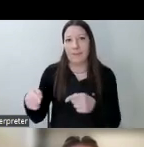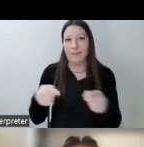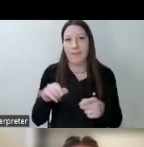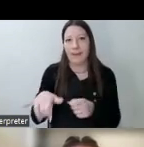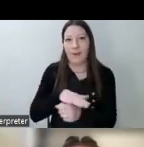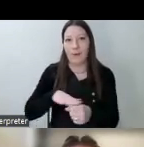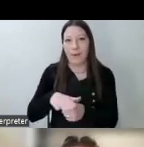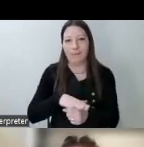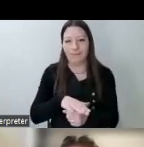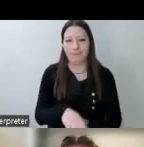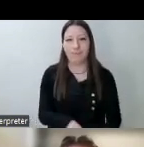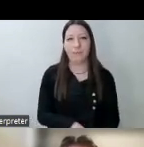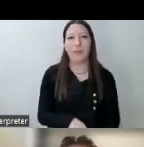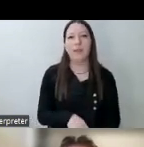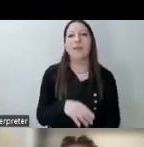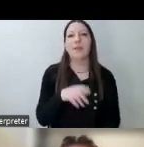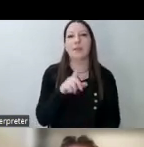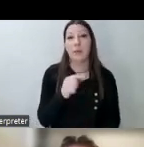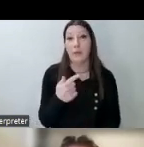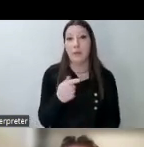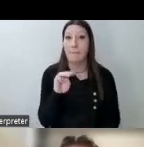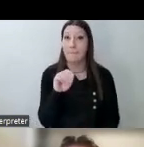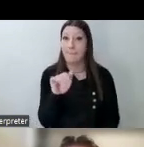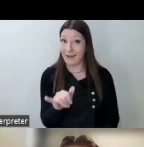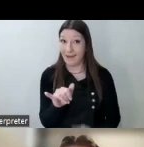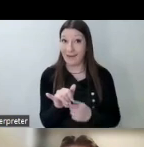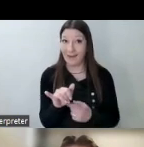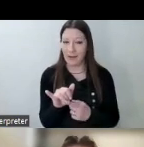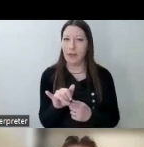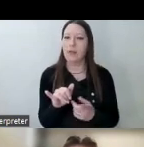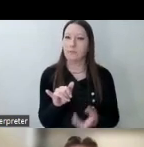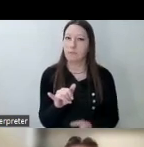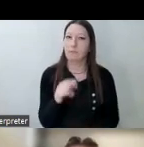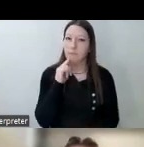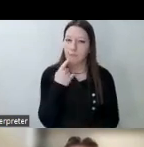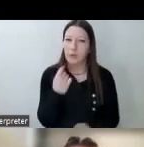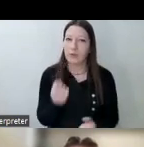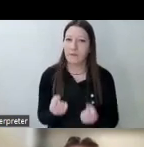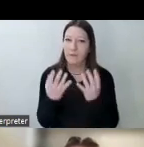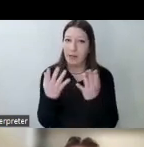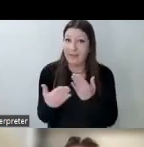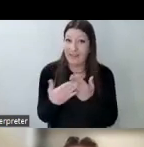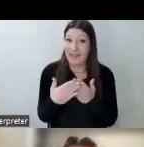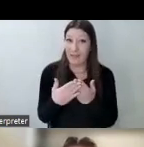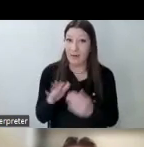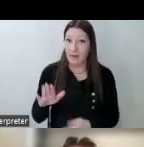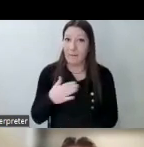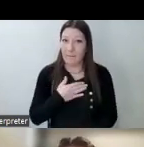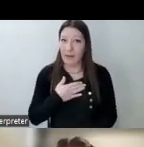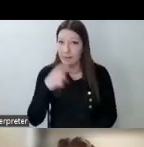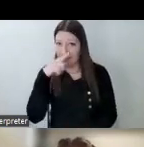of that year, there was a pretty significant fire near my parents' place in Falcon. I was there with my mom and our dogs at the time,